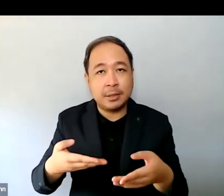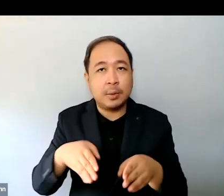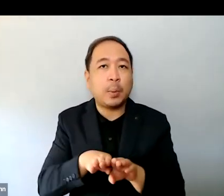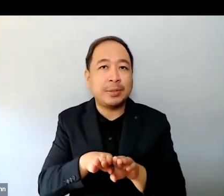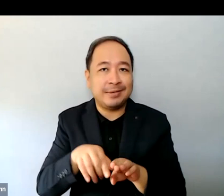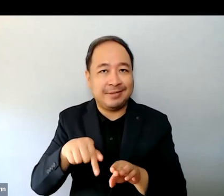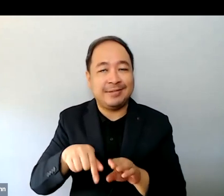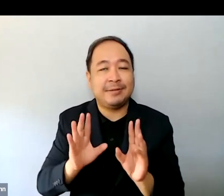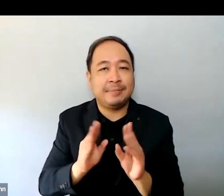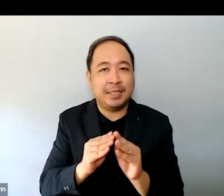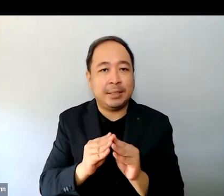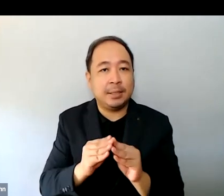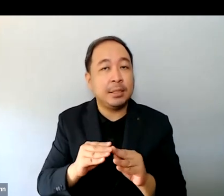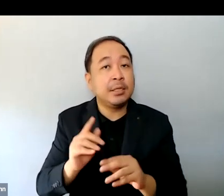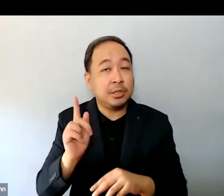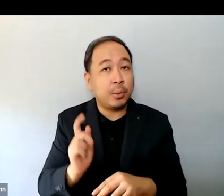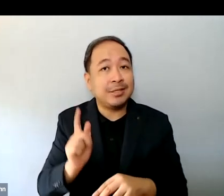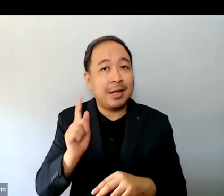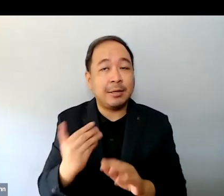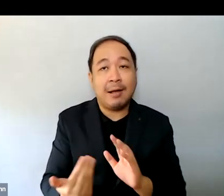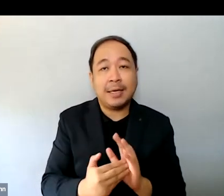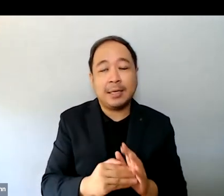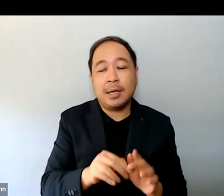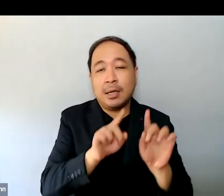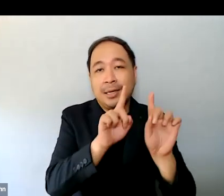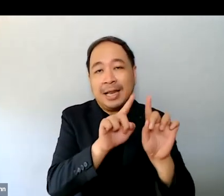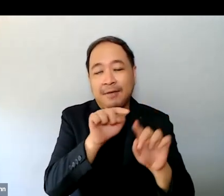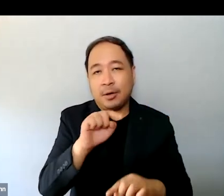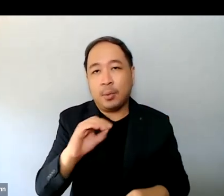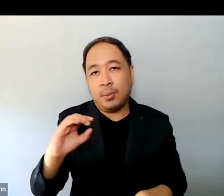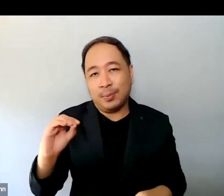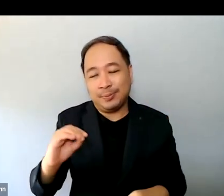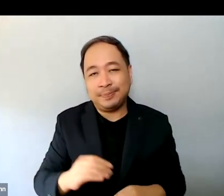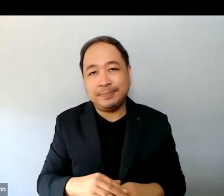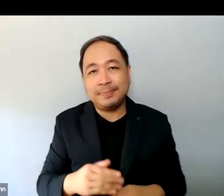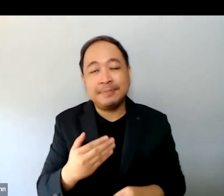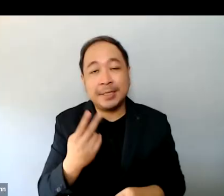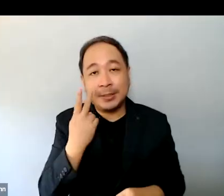will resume at 11 a.m. on top of the hour. See you soon.